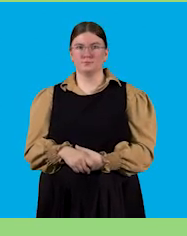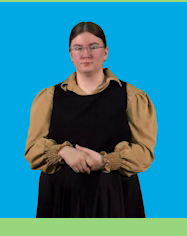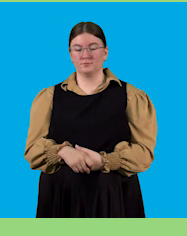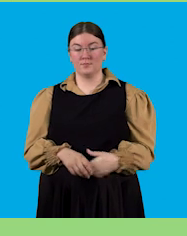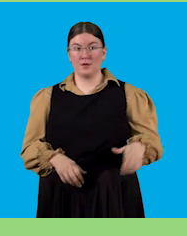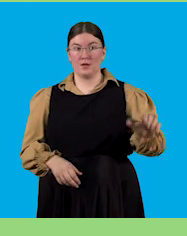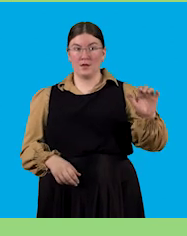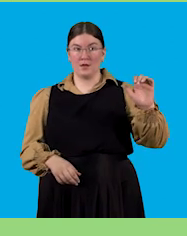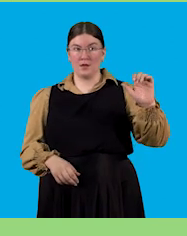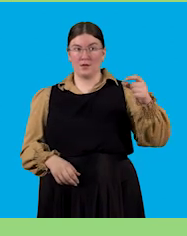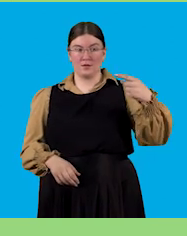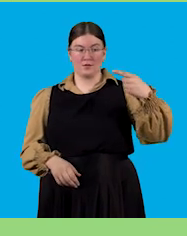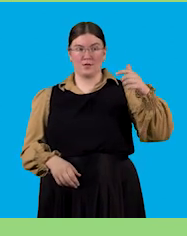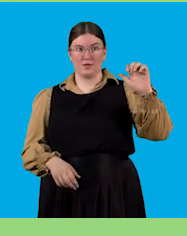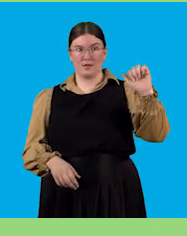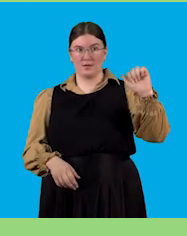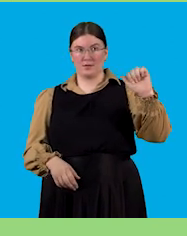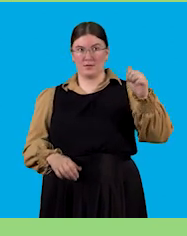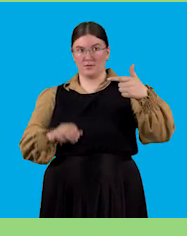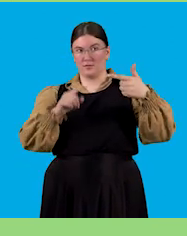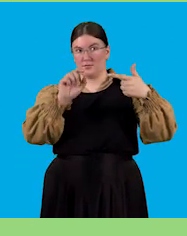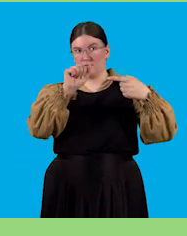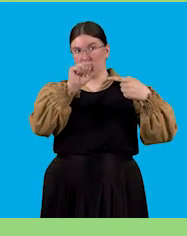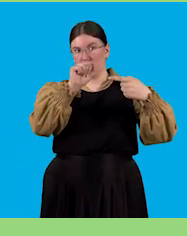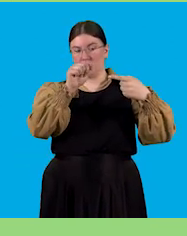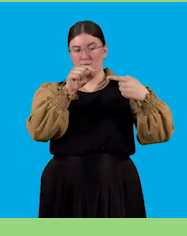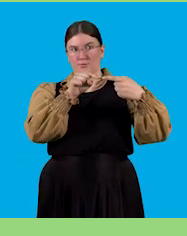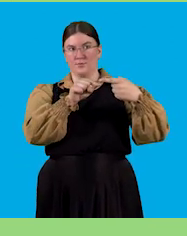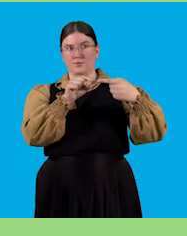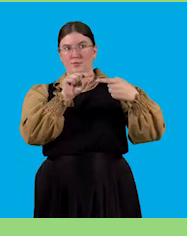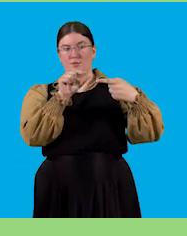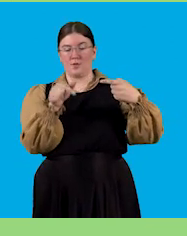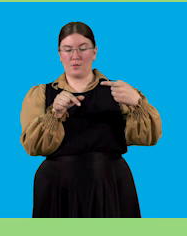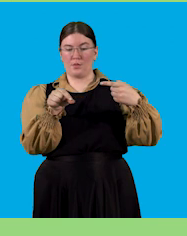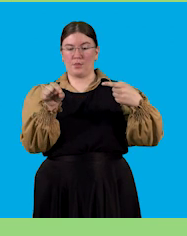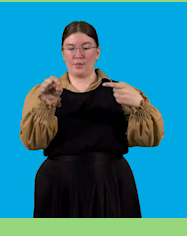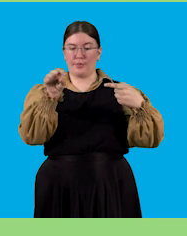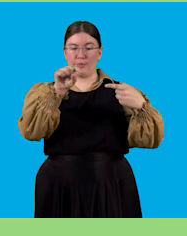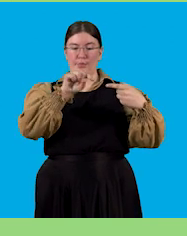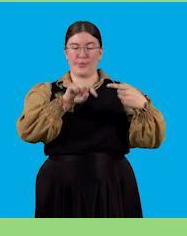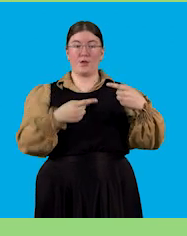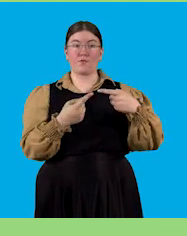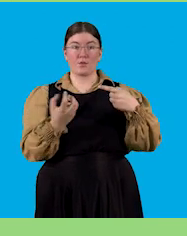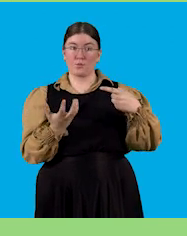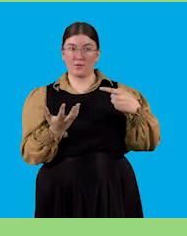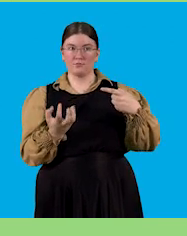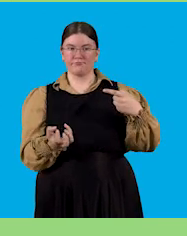So A, we have a duct there. We can see it is leading from the testes.